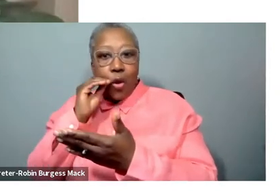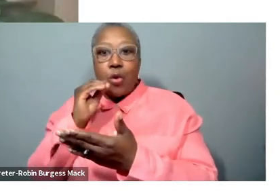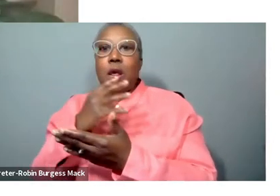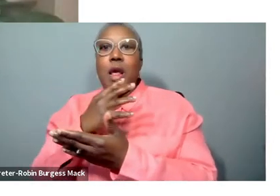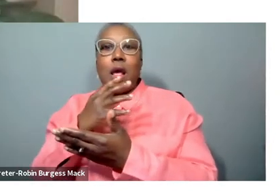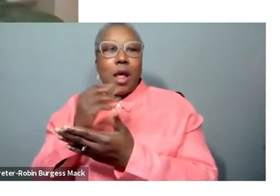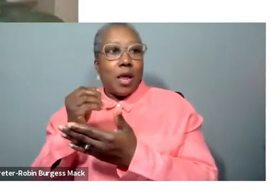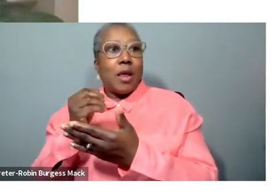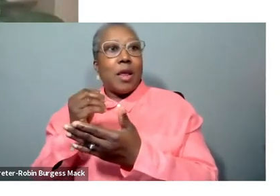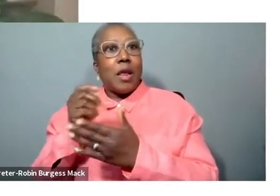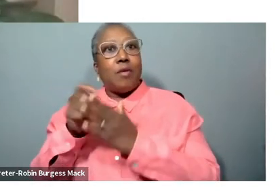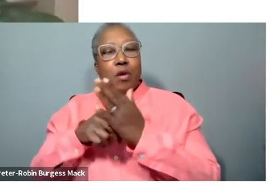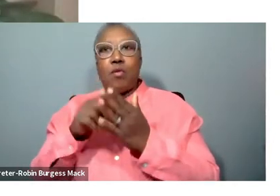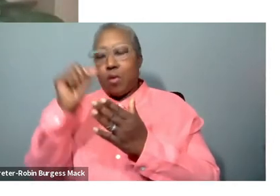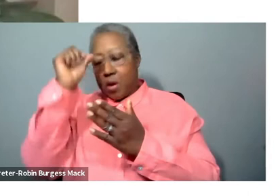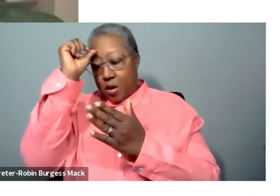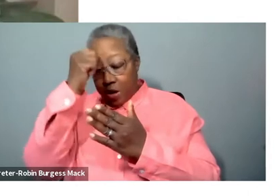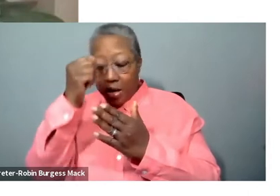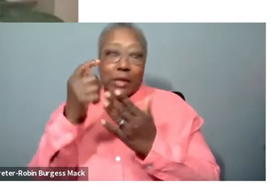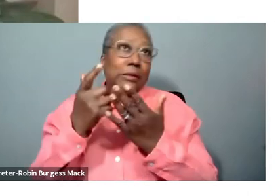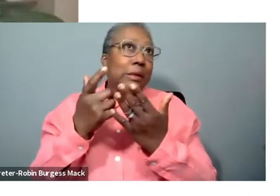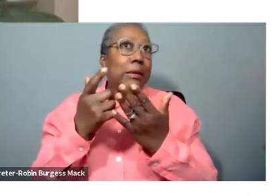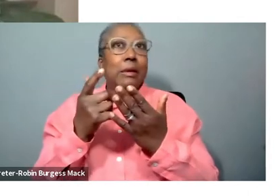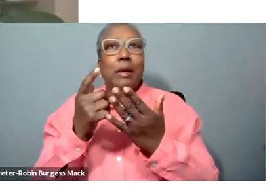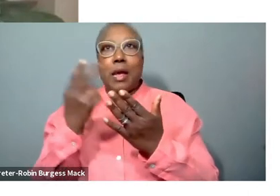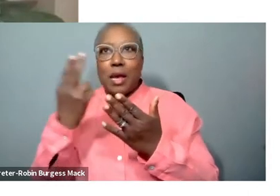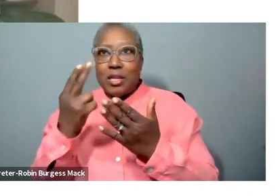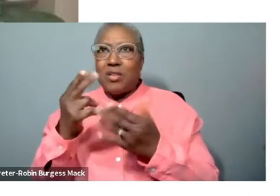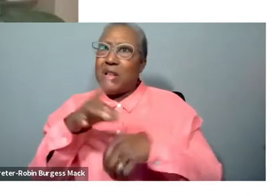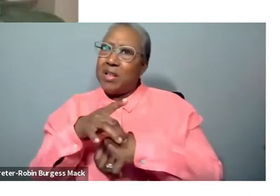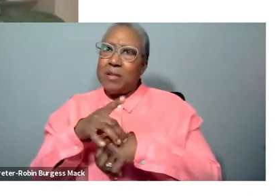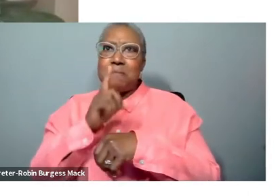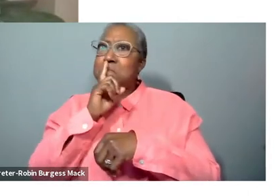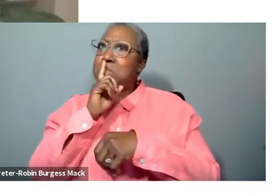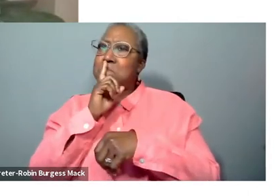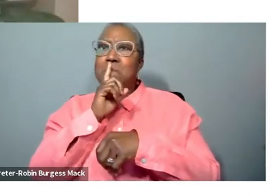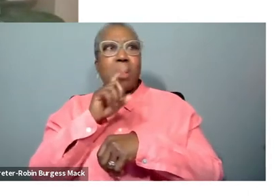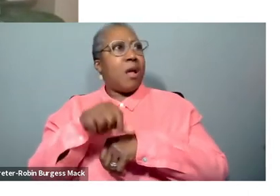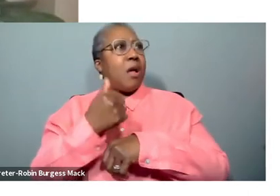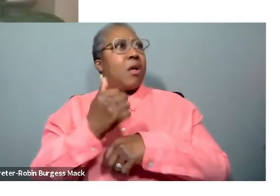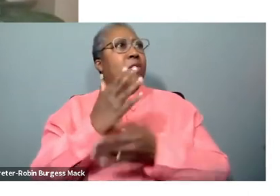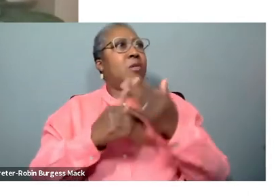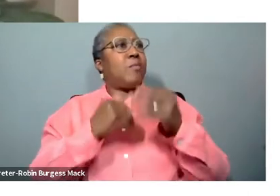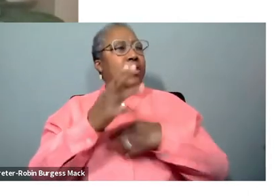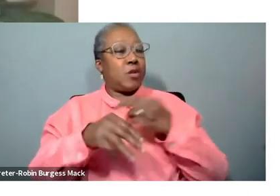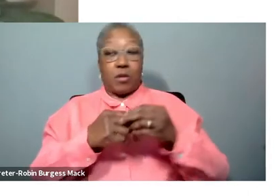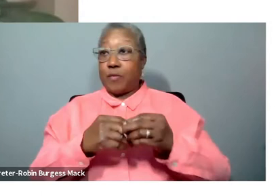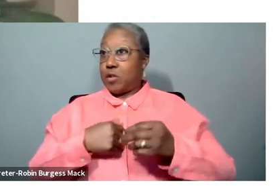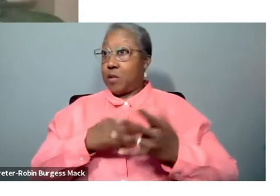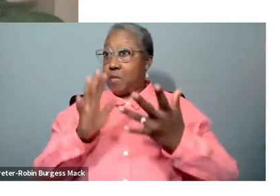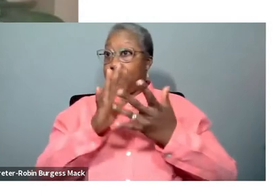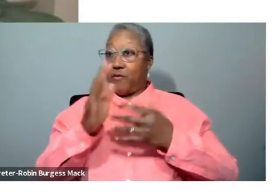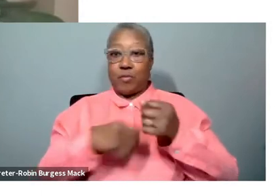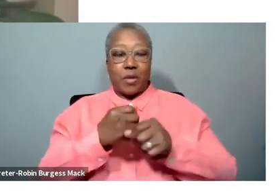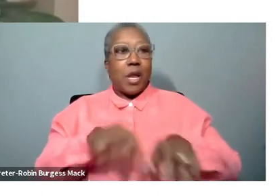read Indian history, Indian geography, not very much about the rest of the world. So my freshman year, I